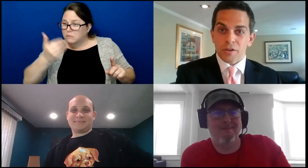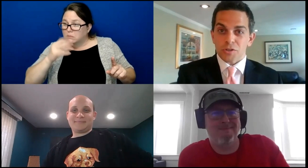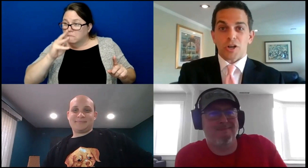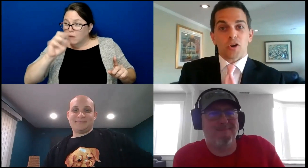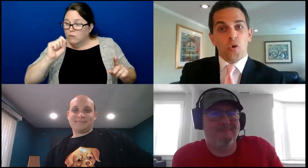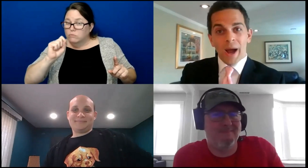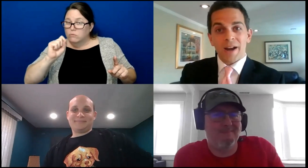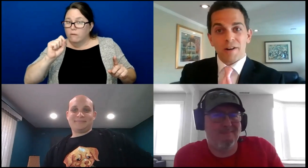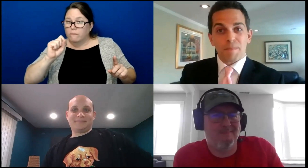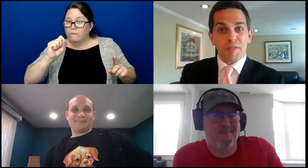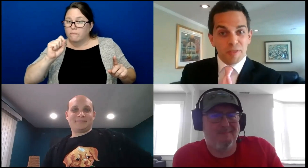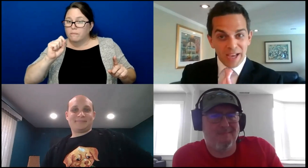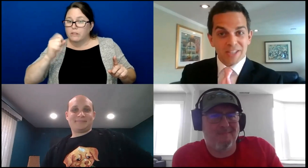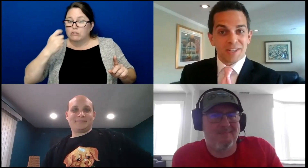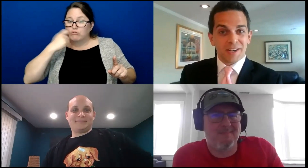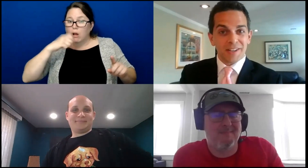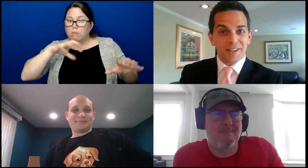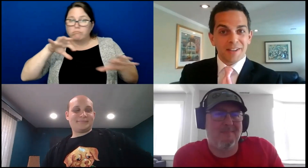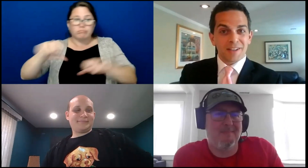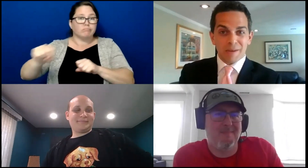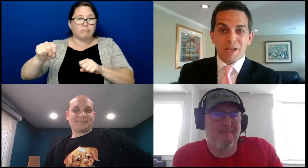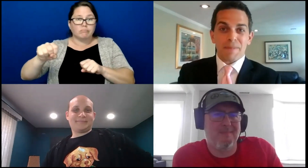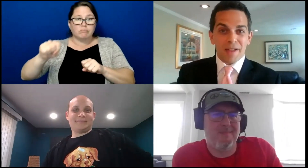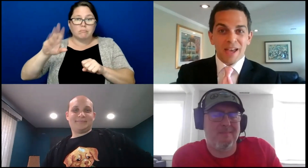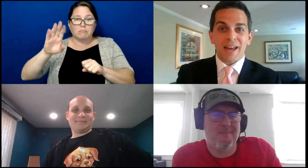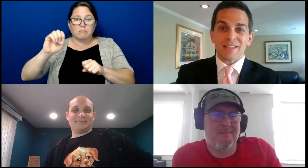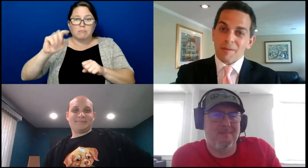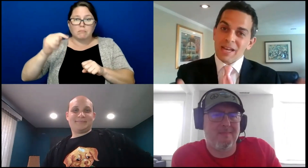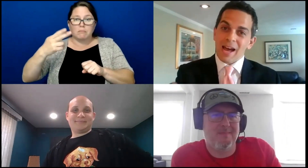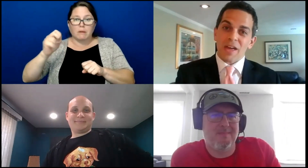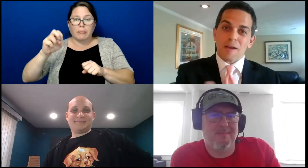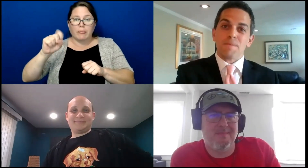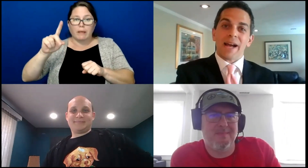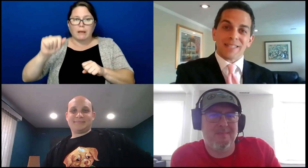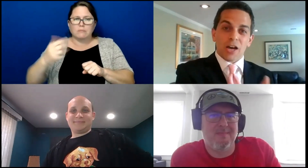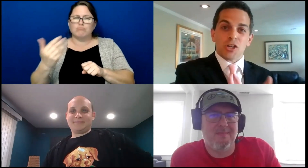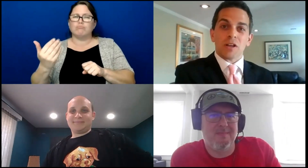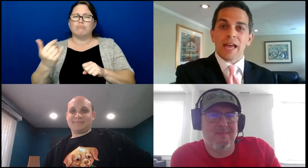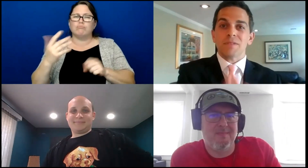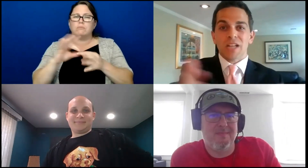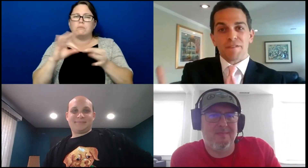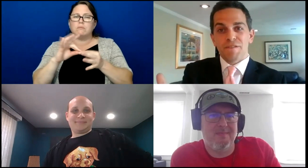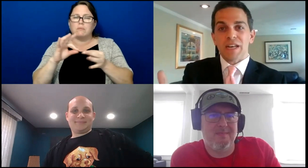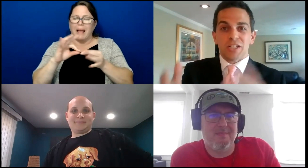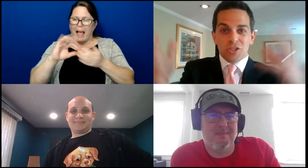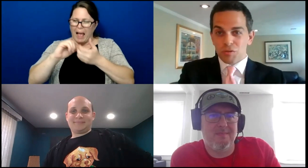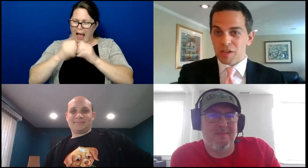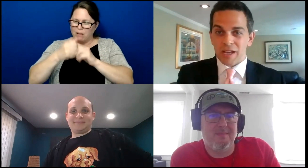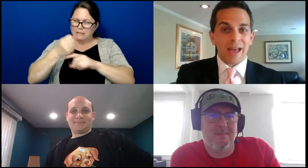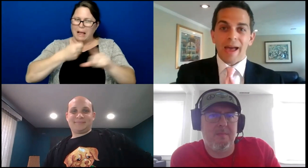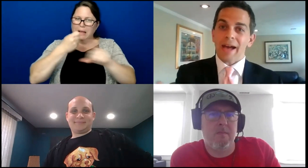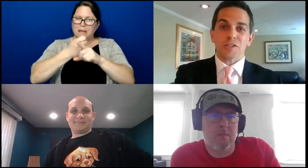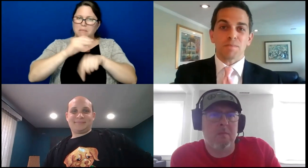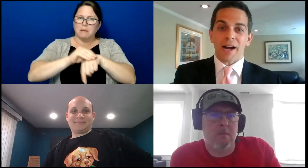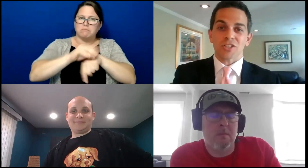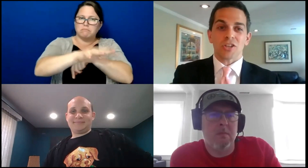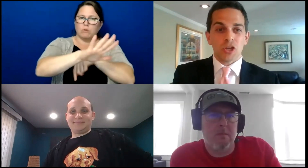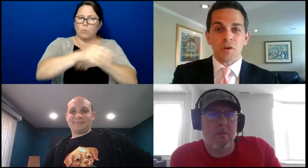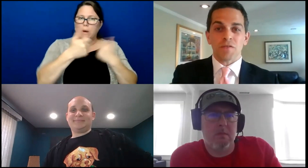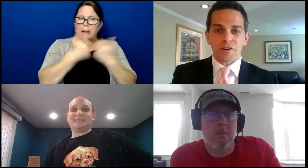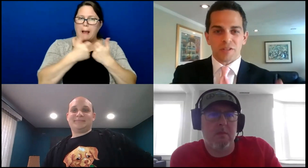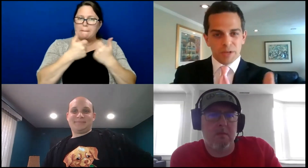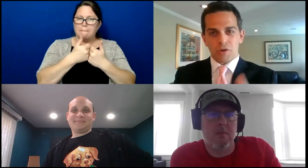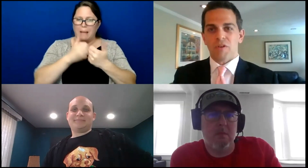Microsoft just acquired Bethesda. Tell me about that and tell me how that impacts how your games now fit into the